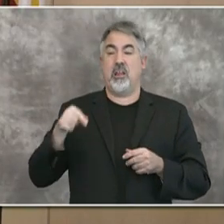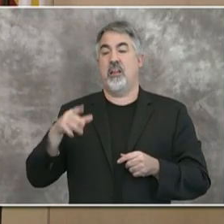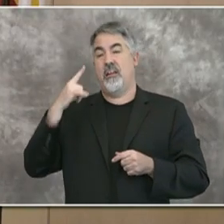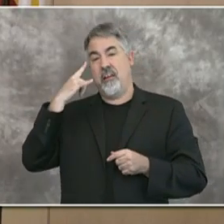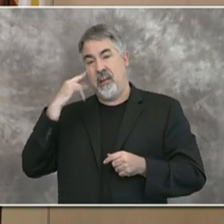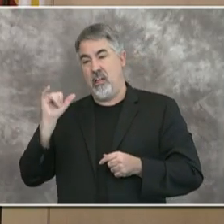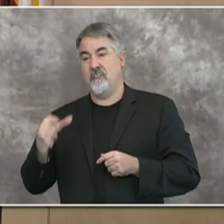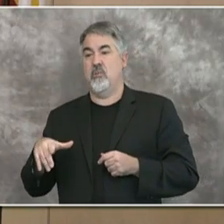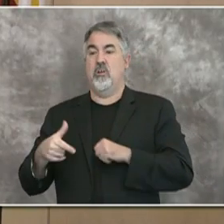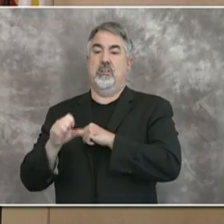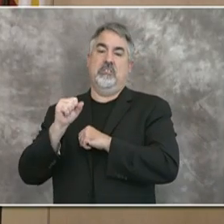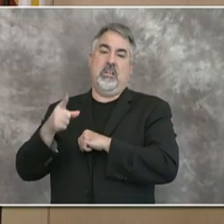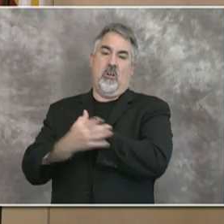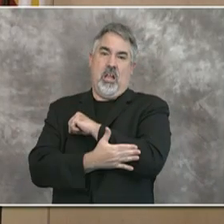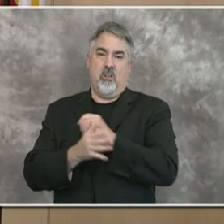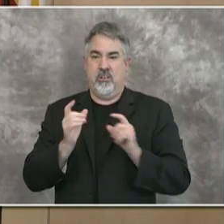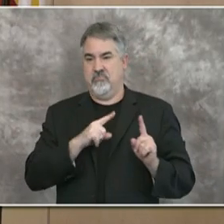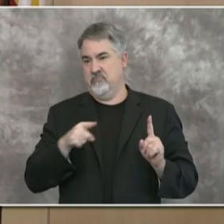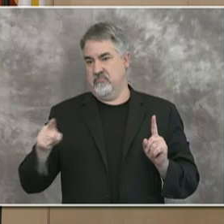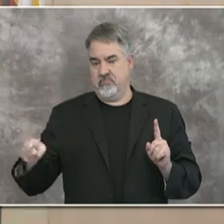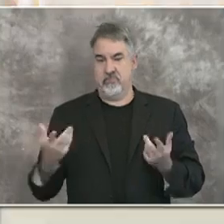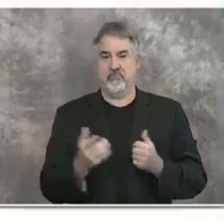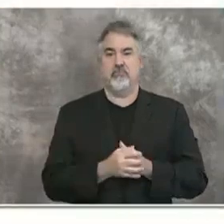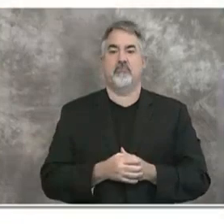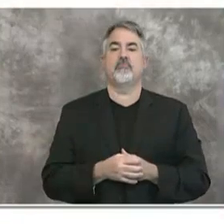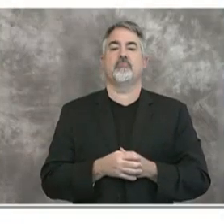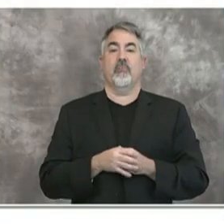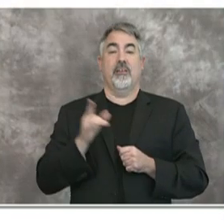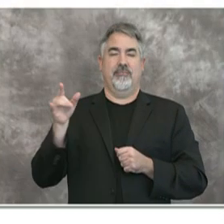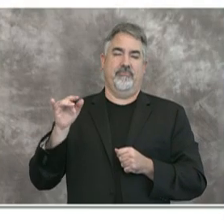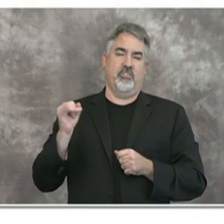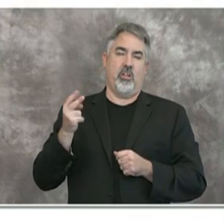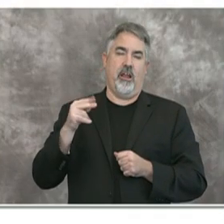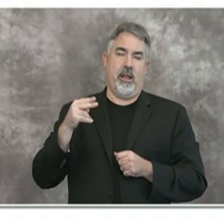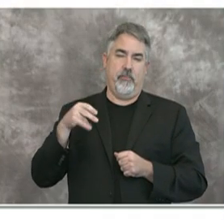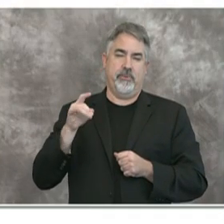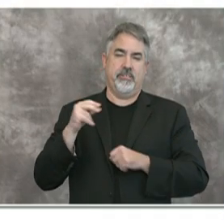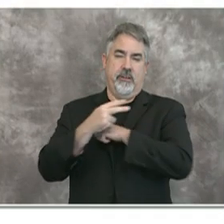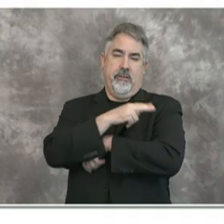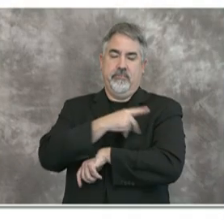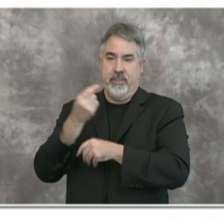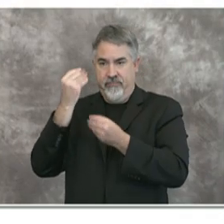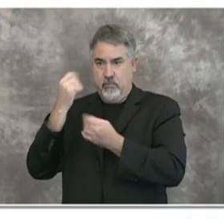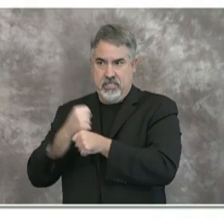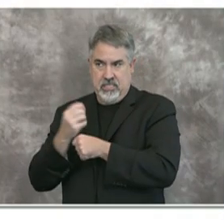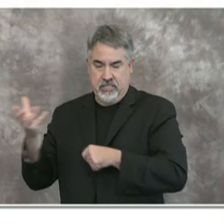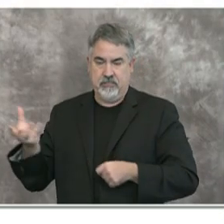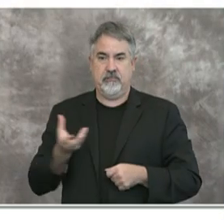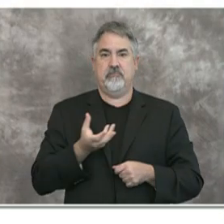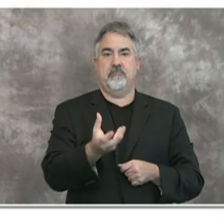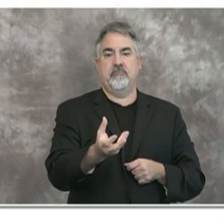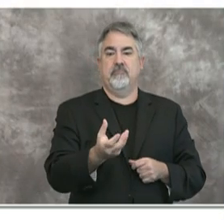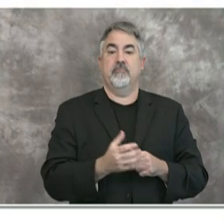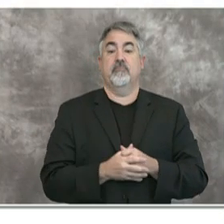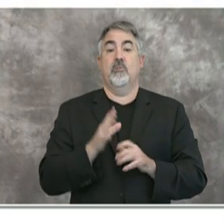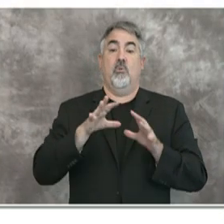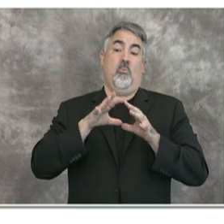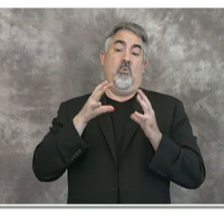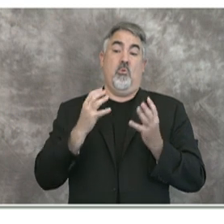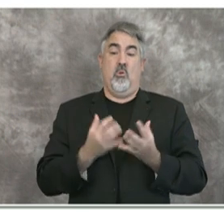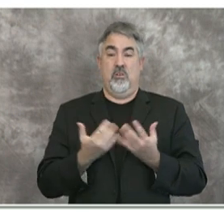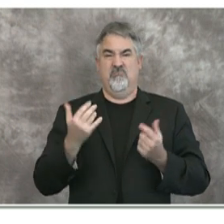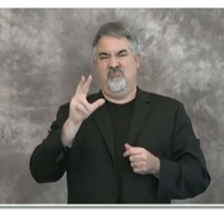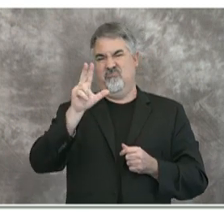Hopkins dashboard obtained at around noon today, are as follows. Globally, there are over